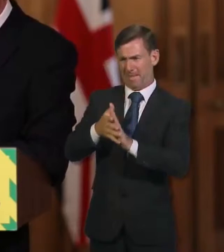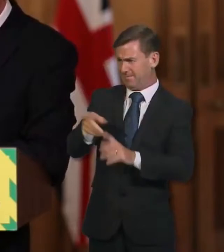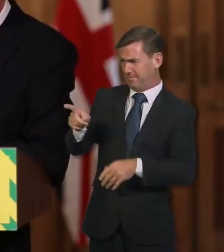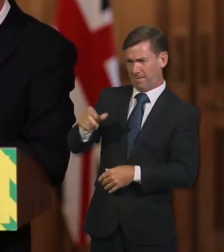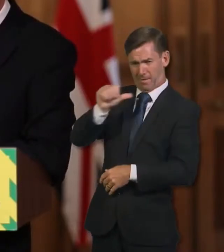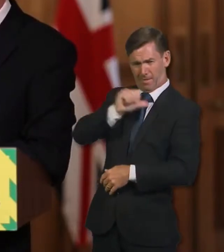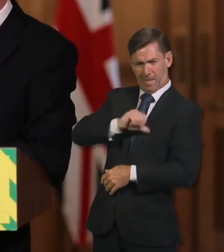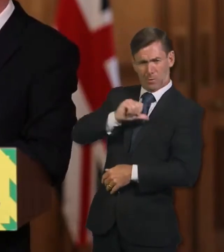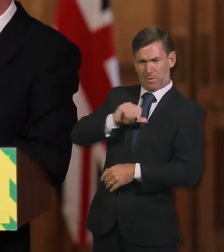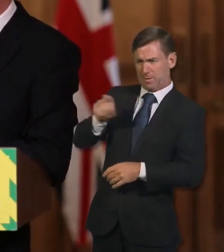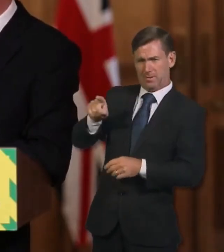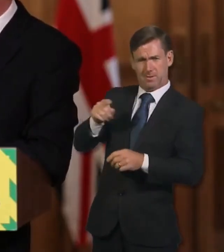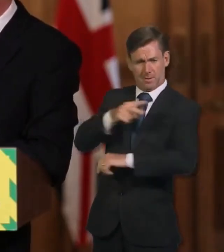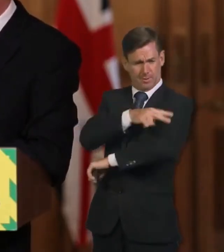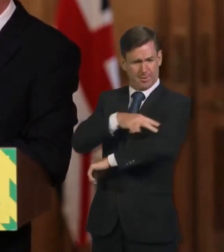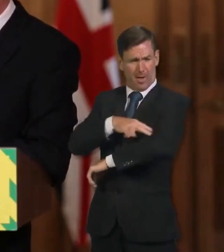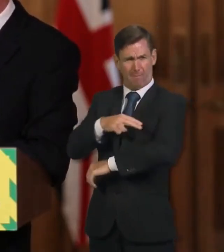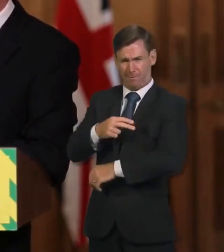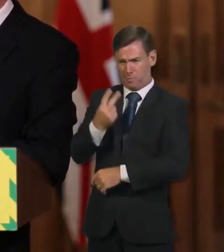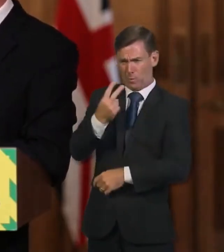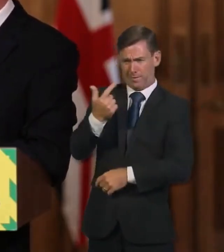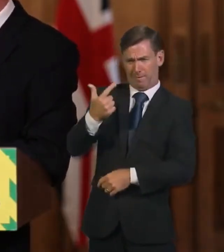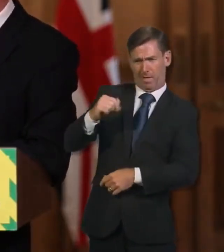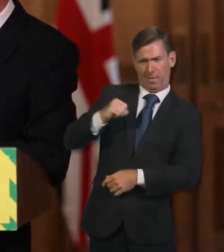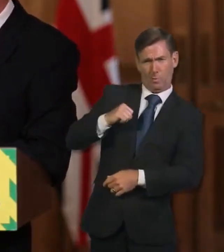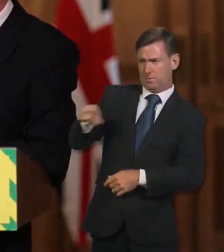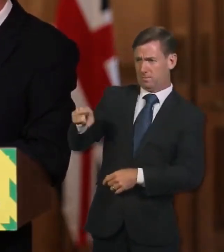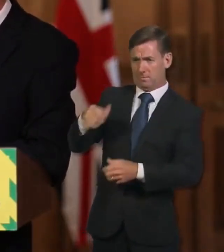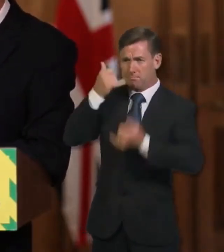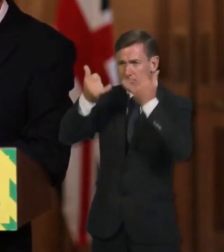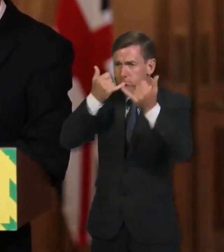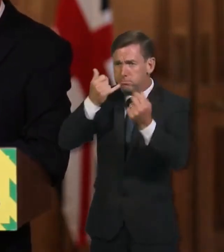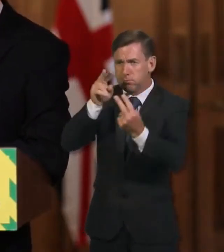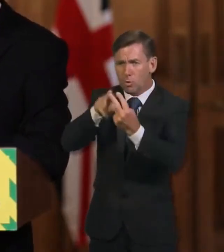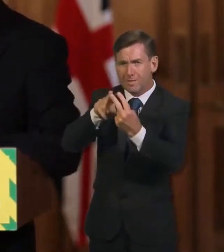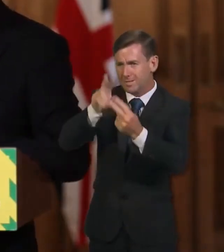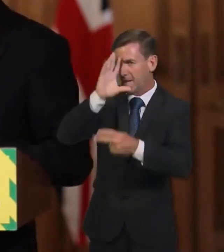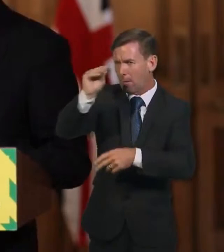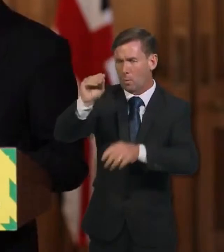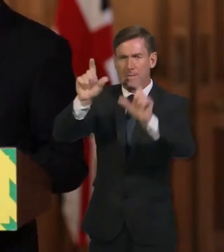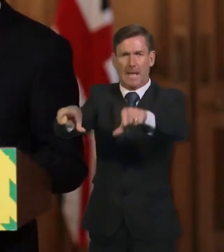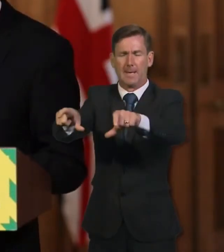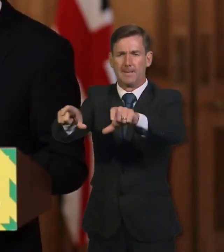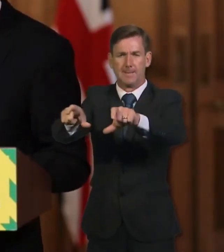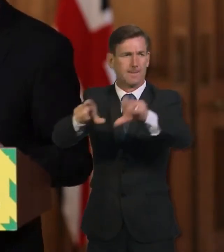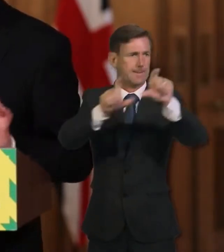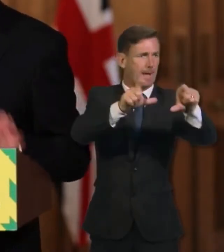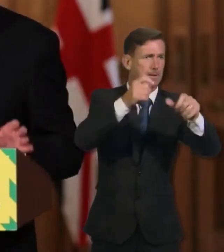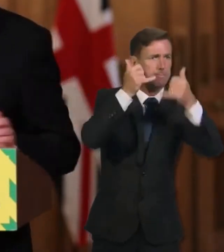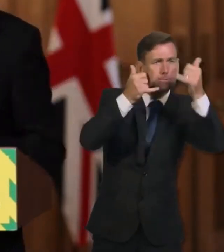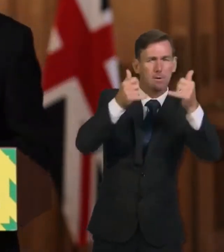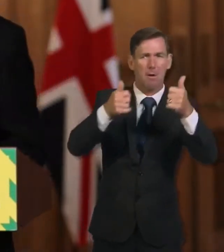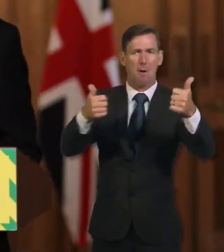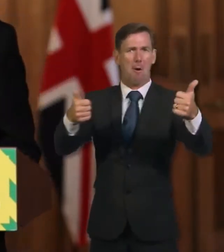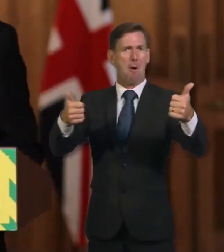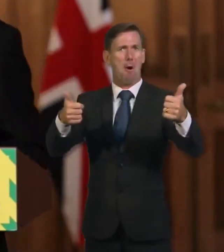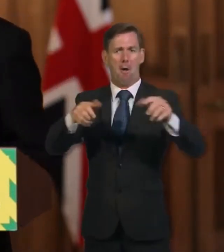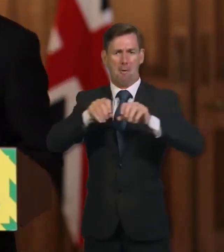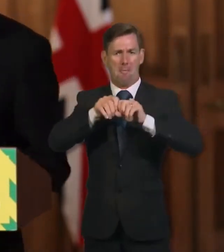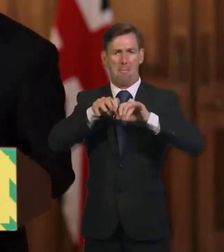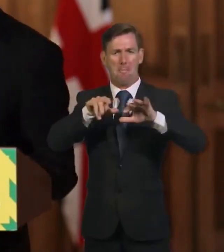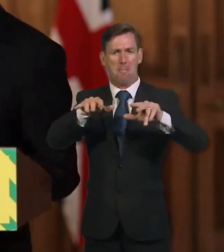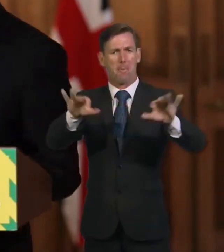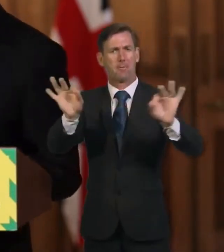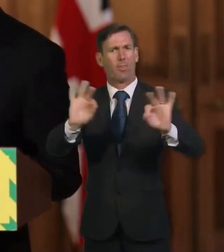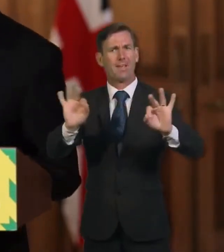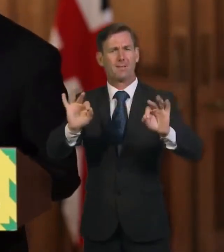and who are self-isolating and stopping the spread of the disease. We think at this stage that is the appropriate way to proceed. In respect of your